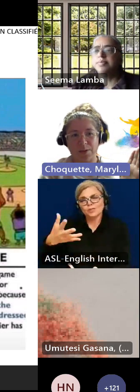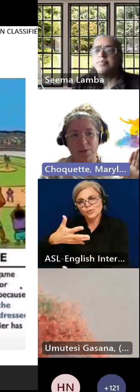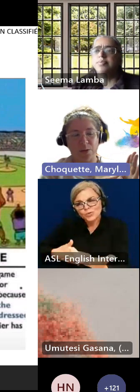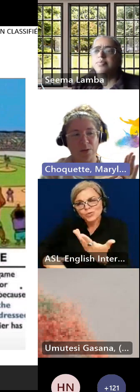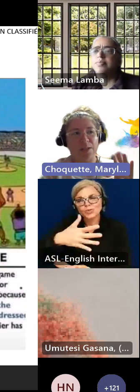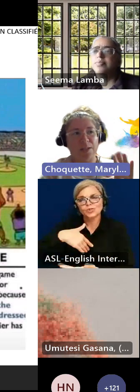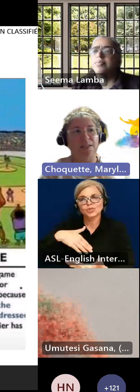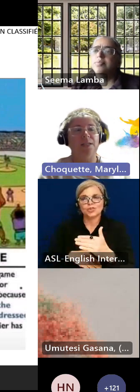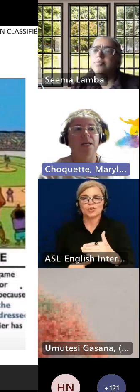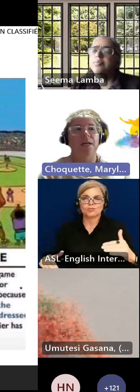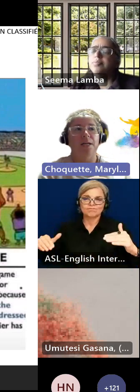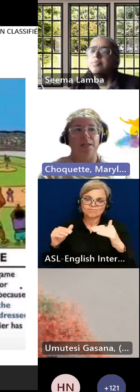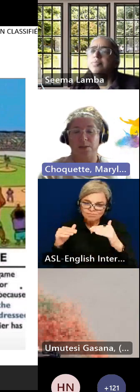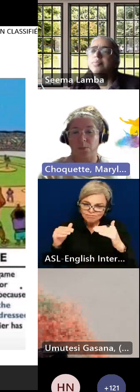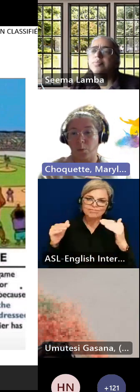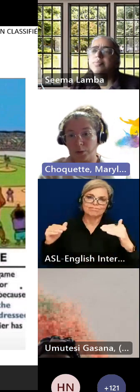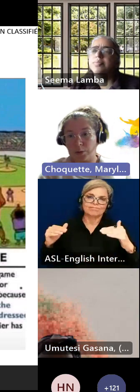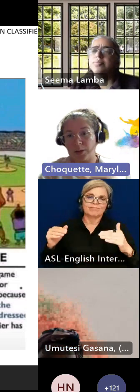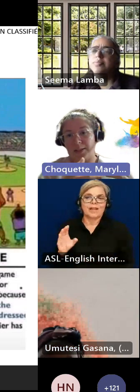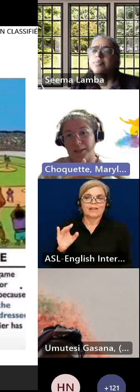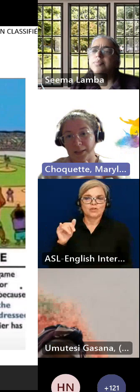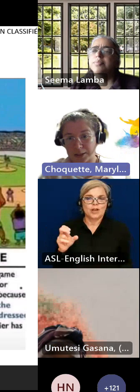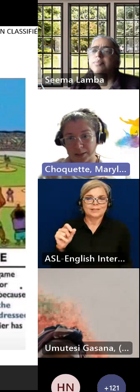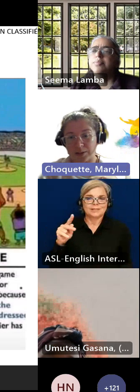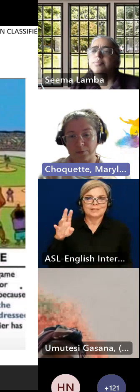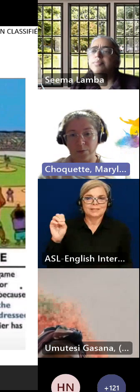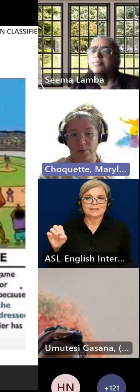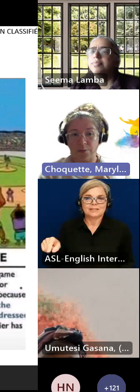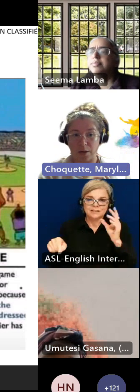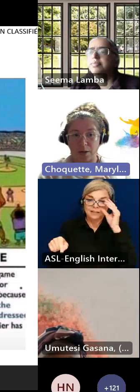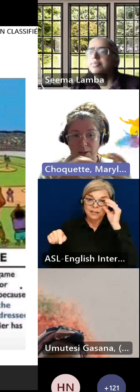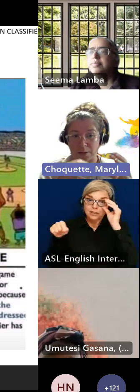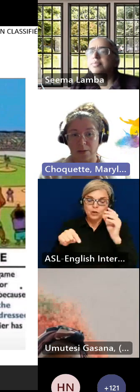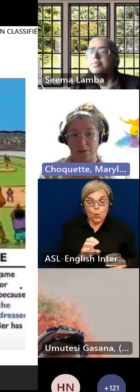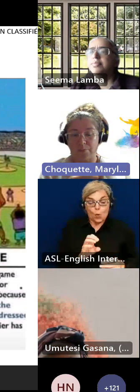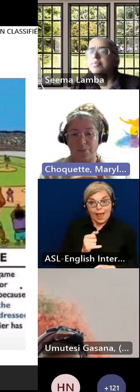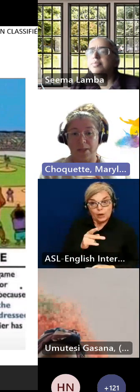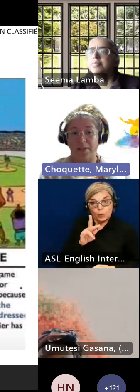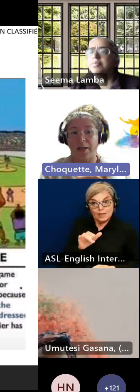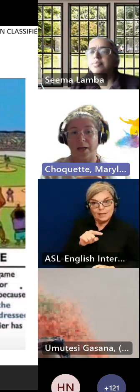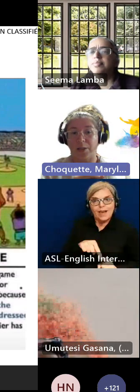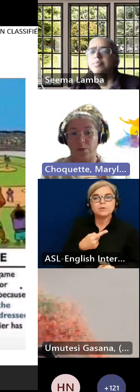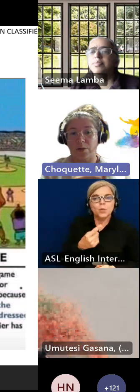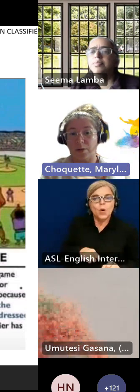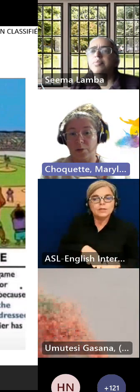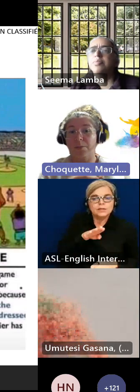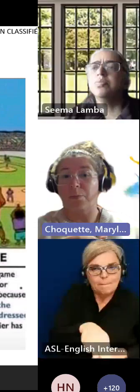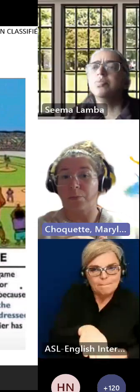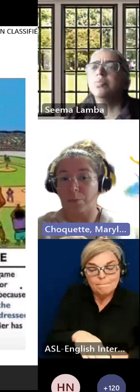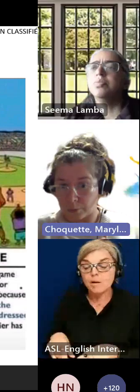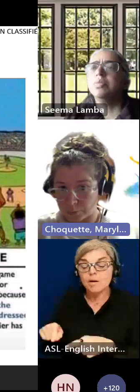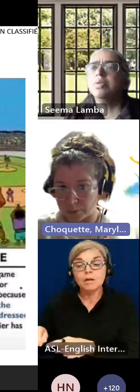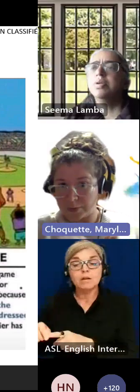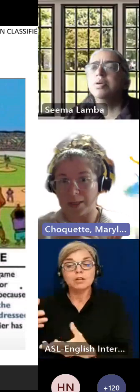step towards social justice. It's one tool. It's a legislative tools for us to make actual